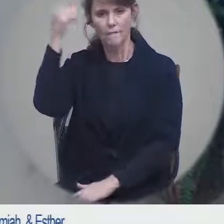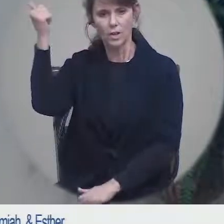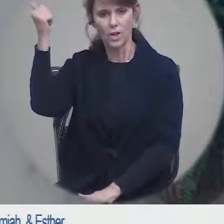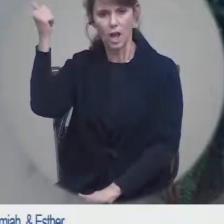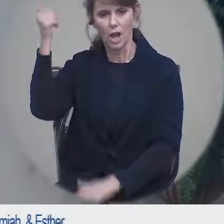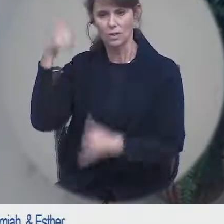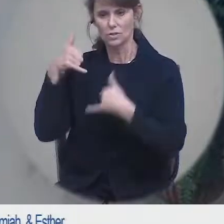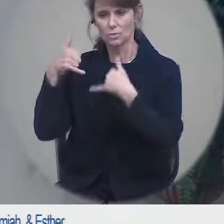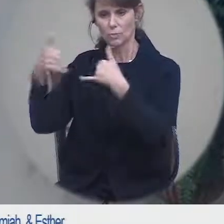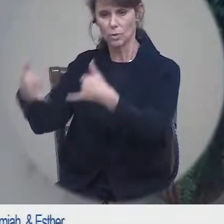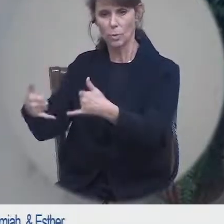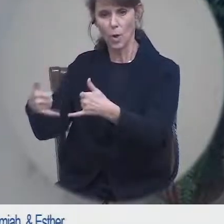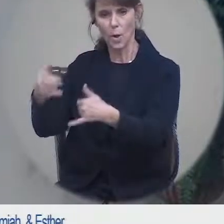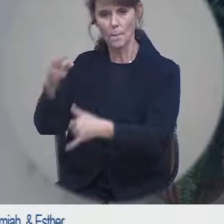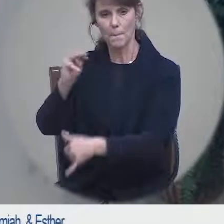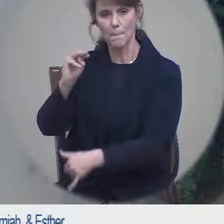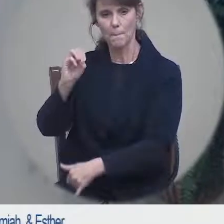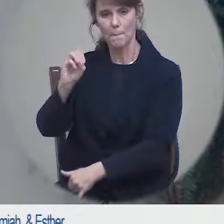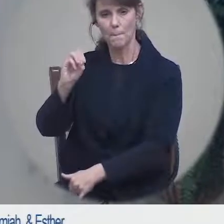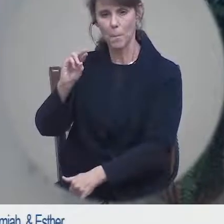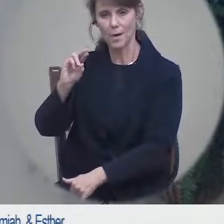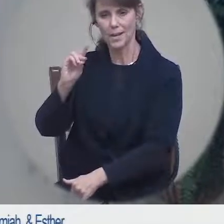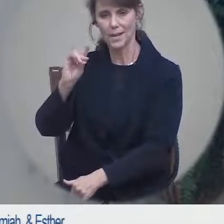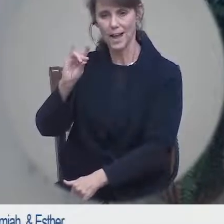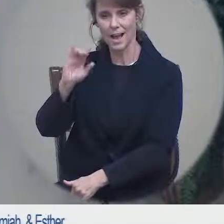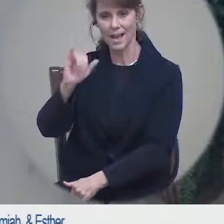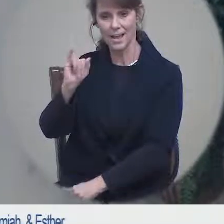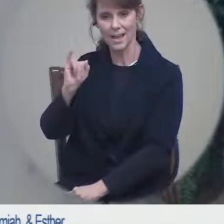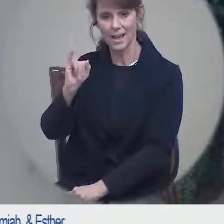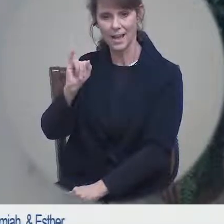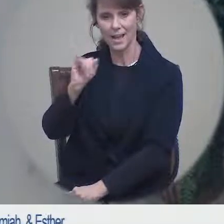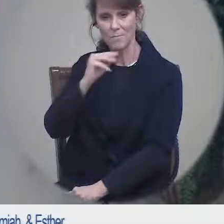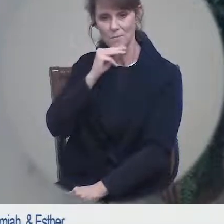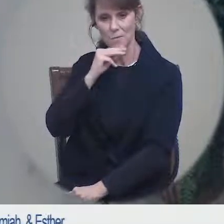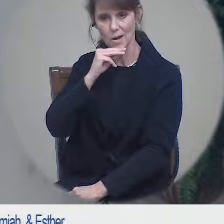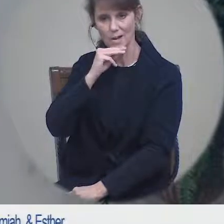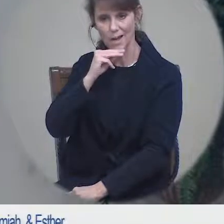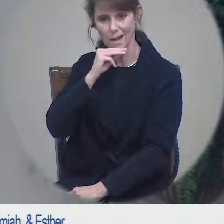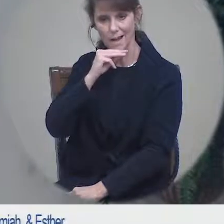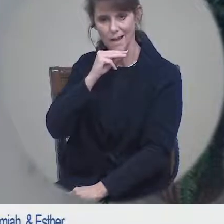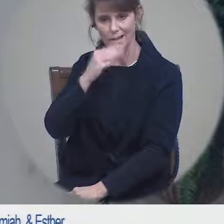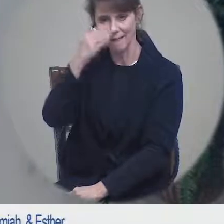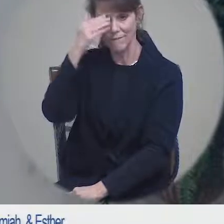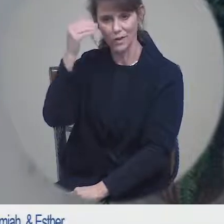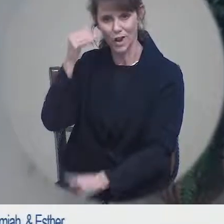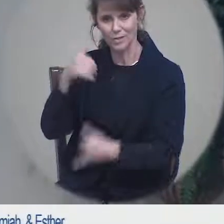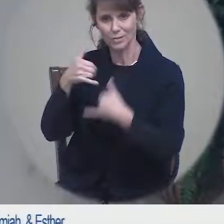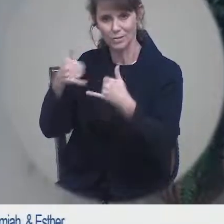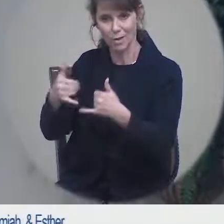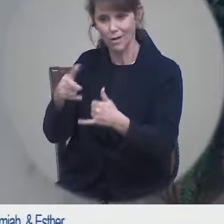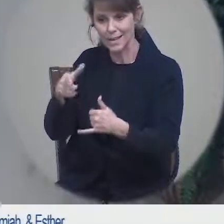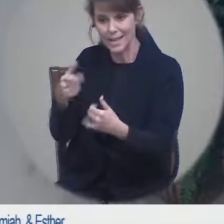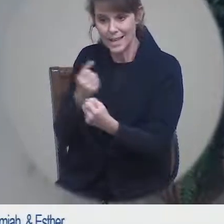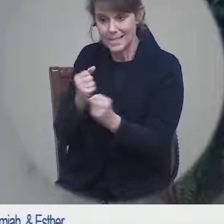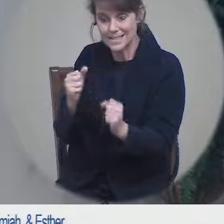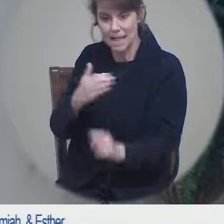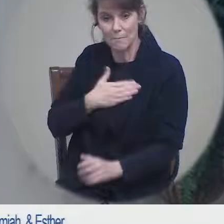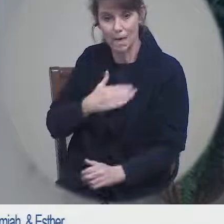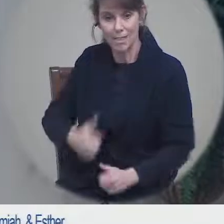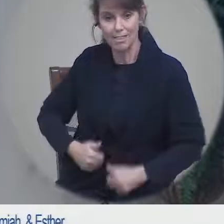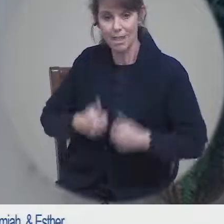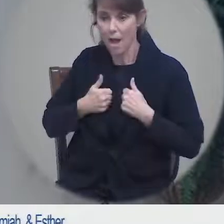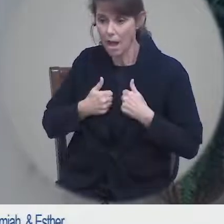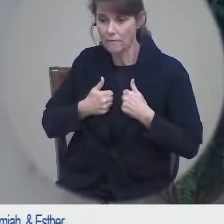his forgetfulness, his oversight, for some reason, despite the fact that Mordecai saved his life, the king